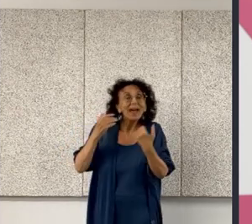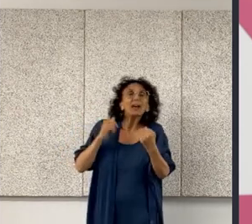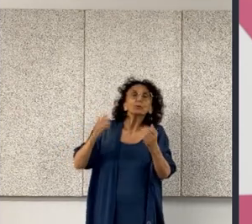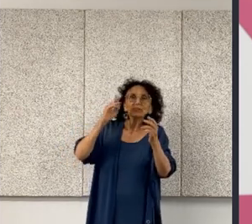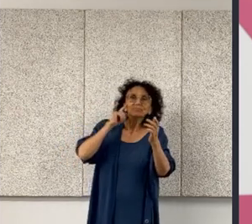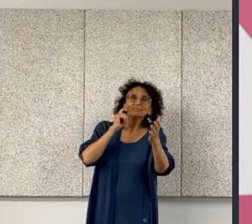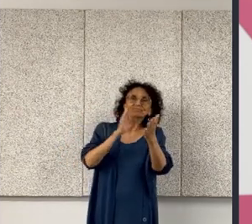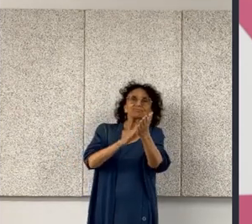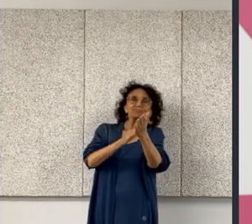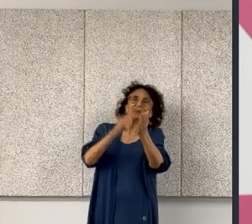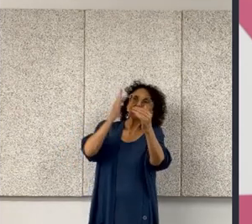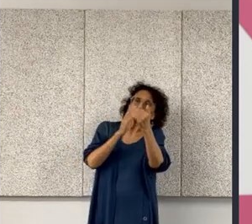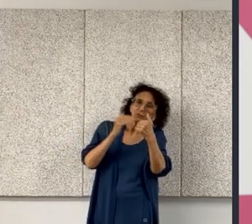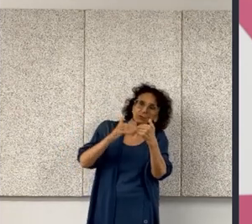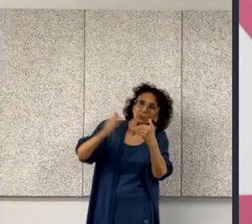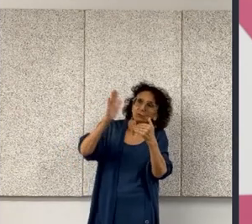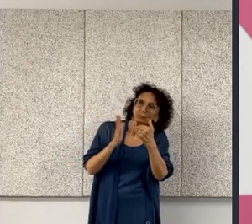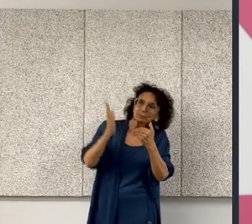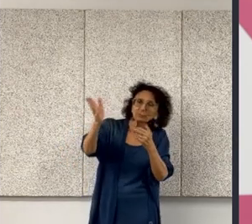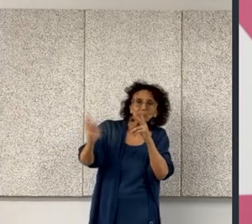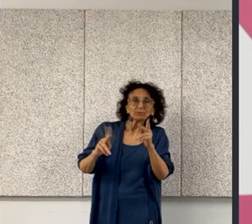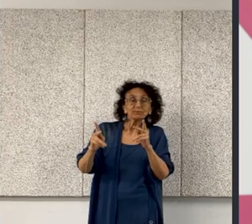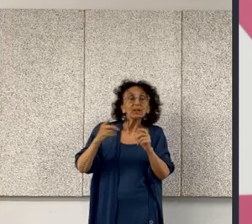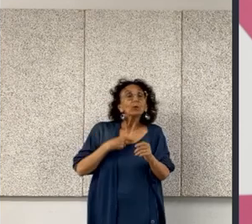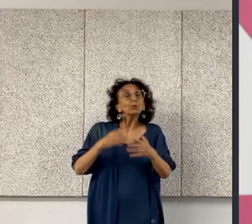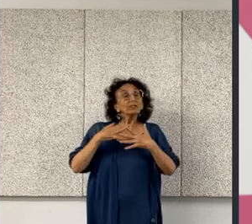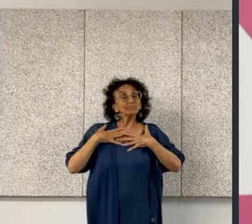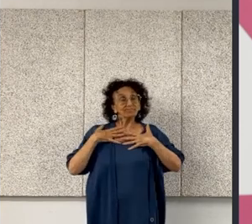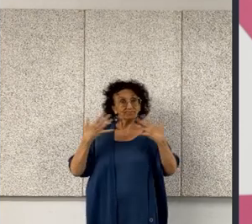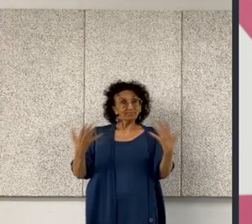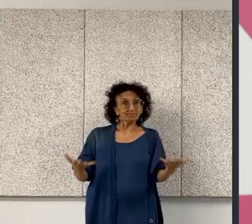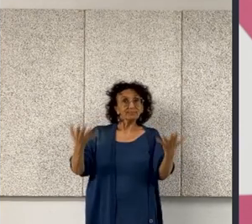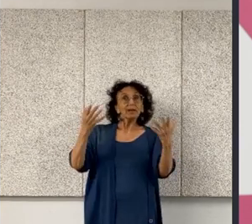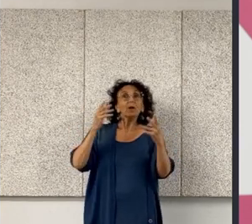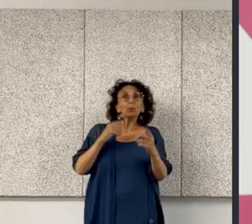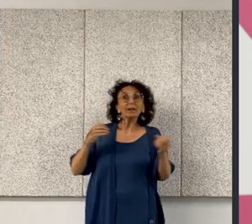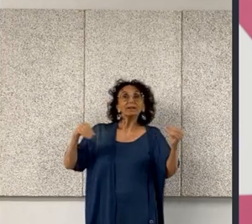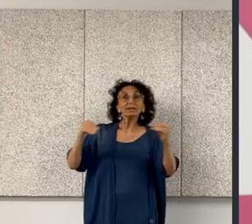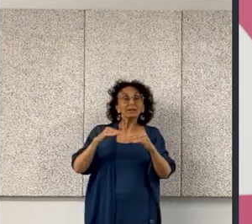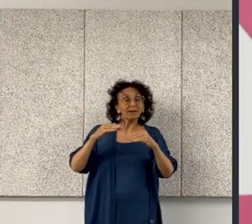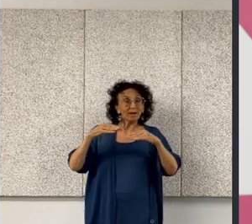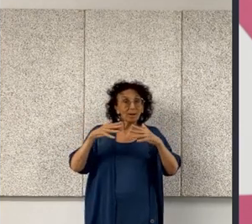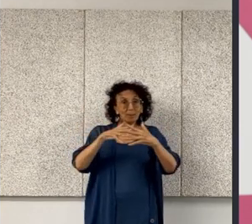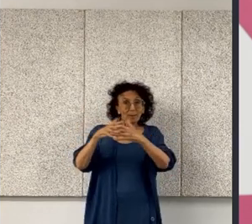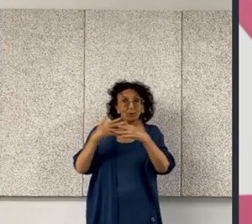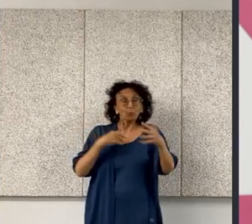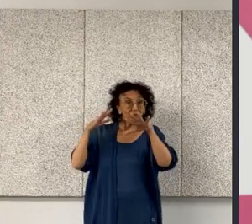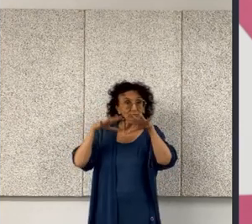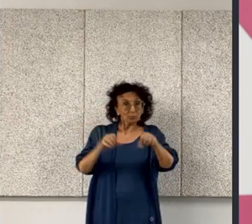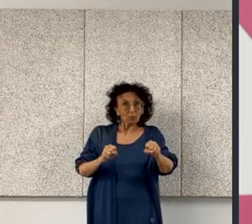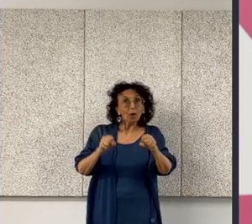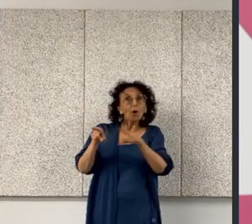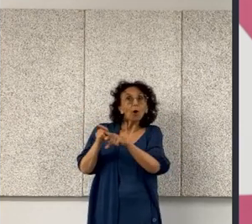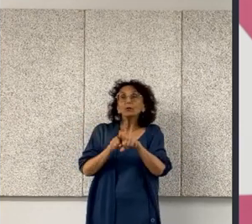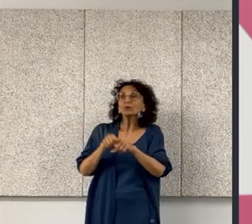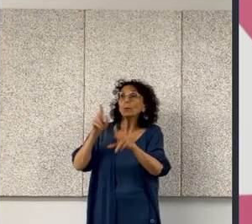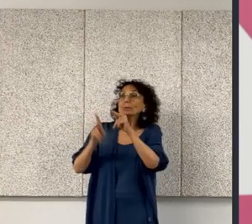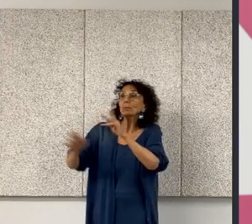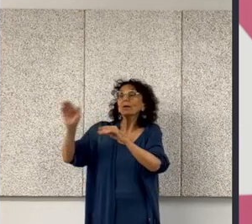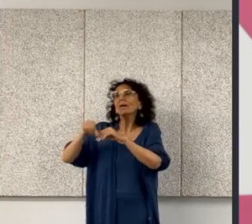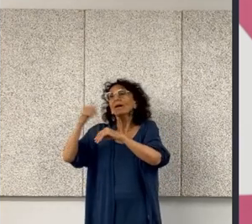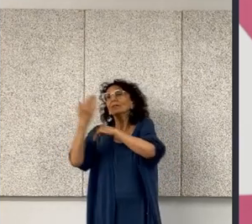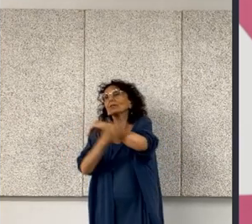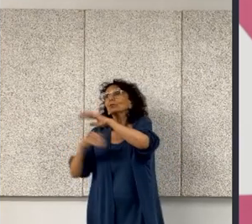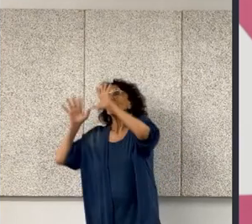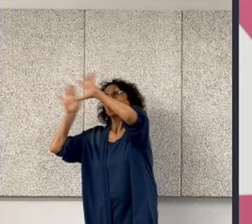to acknowledge that after there was stolen land, there were stolen people. We want to honor the generations